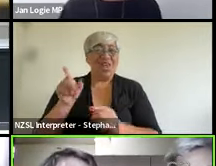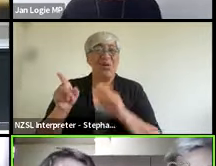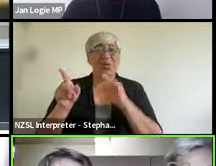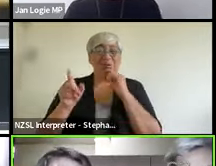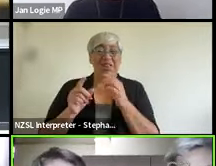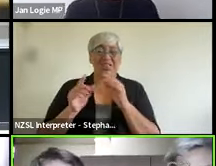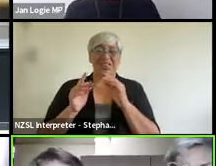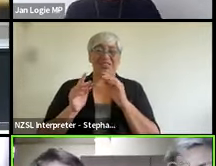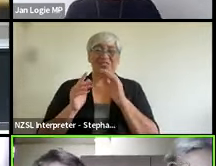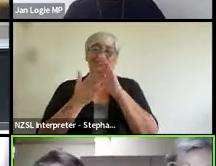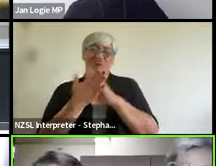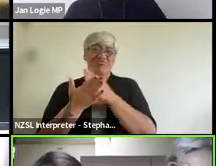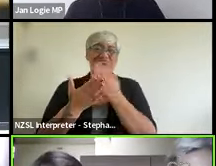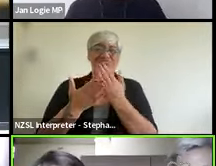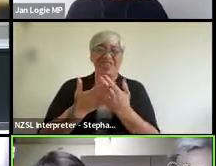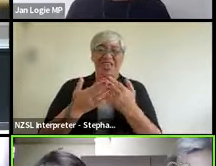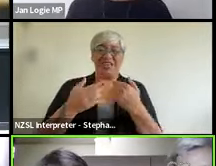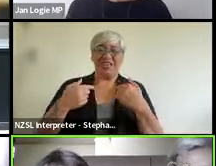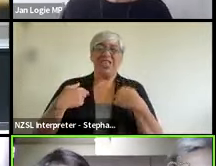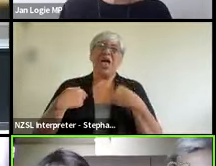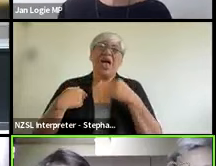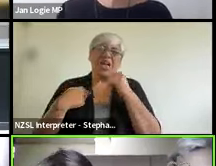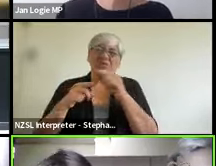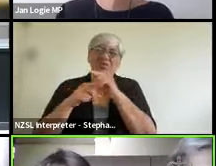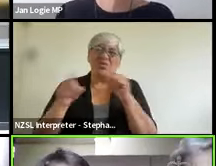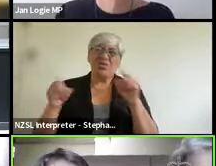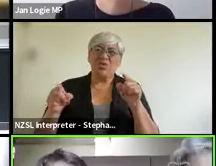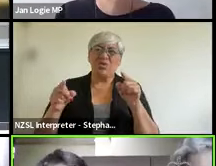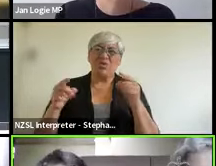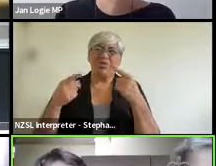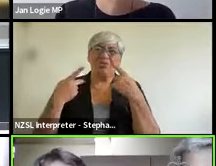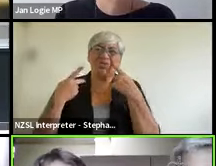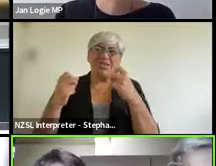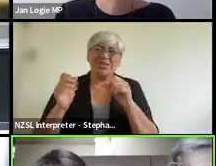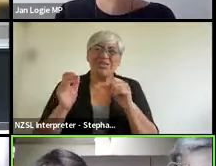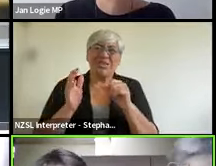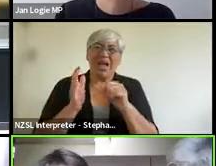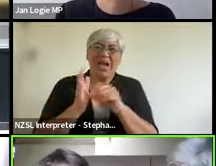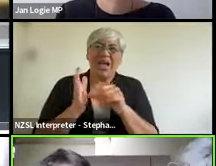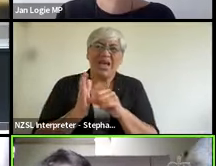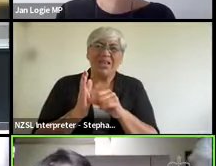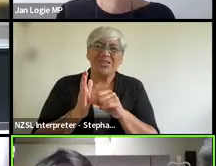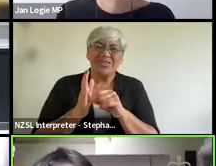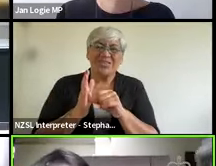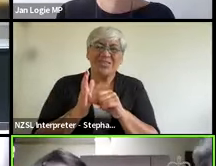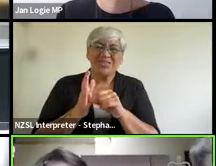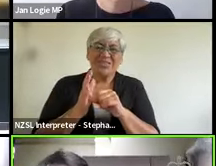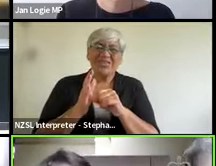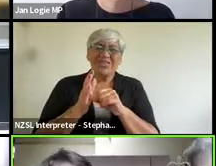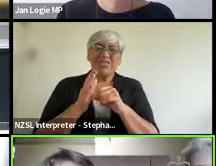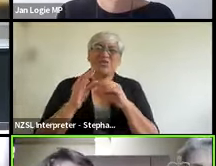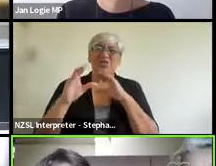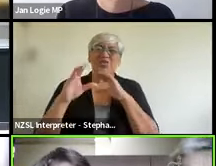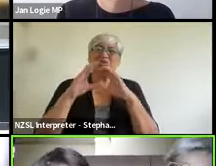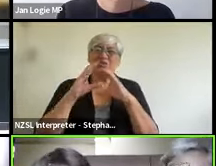interpret if you had difficulty with